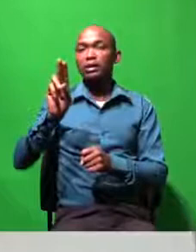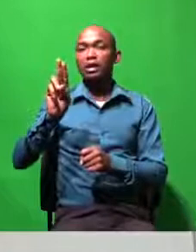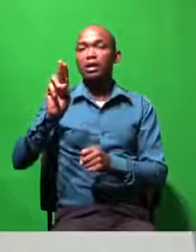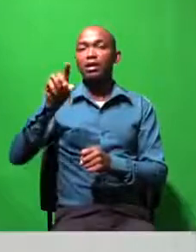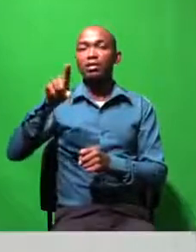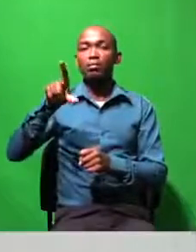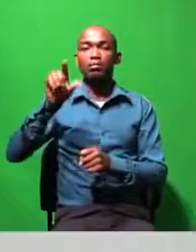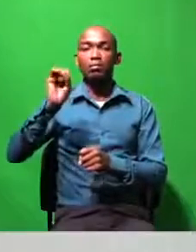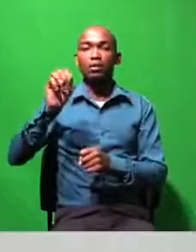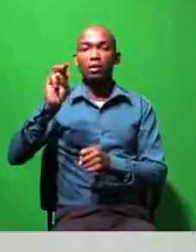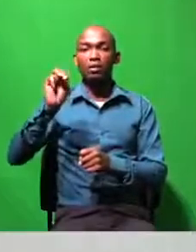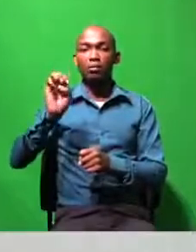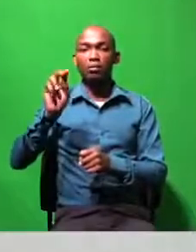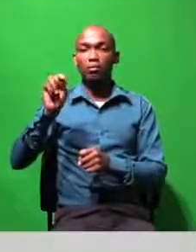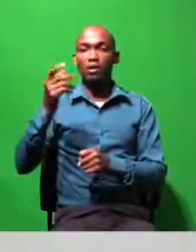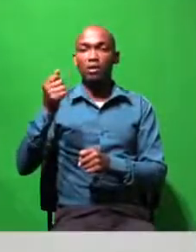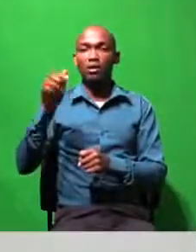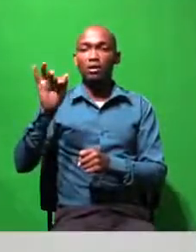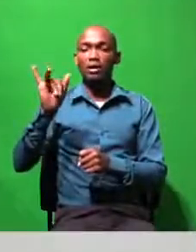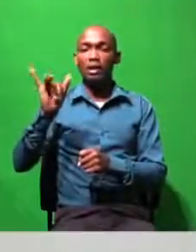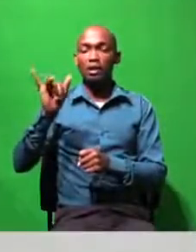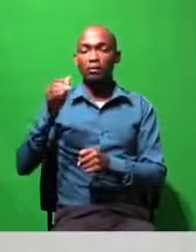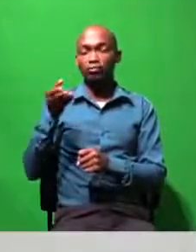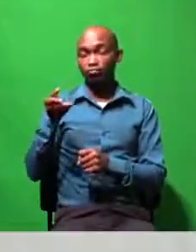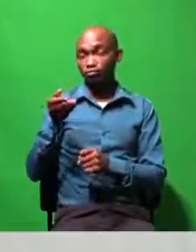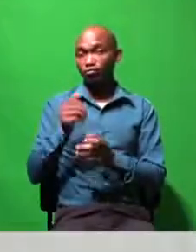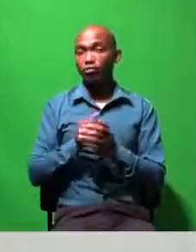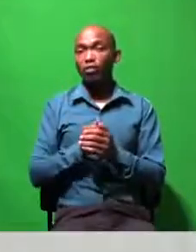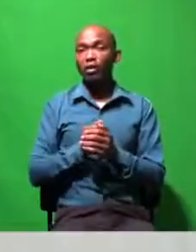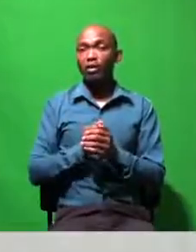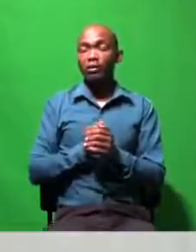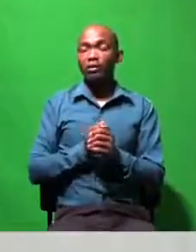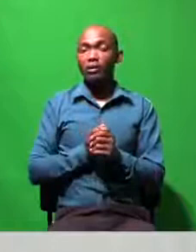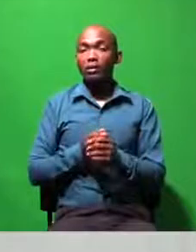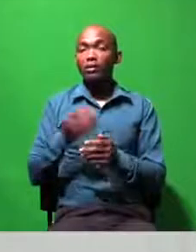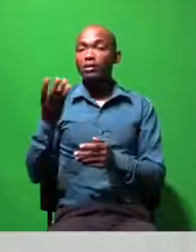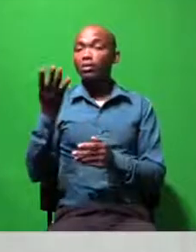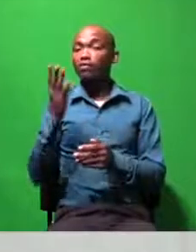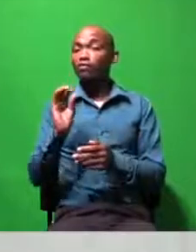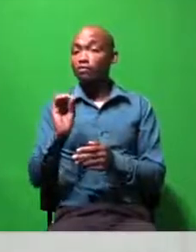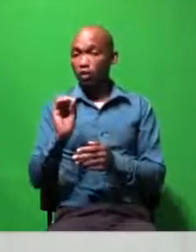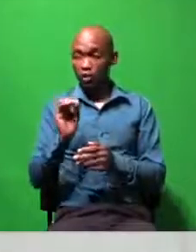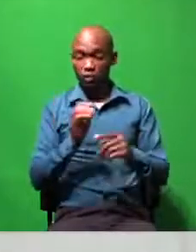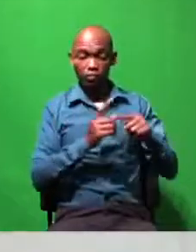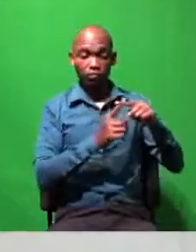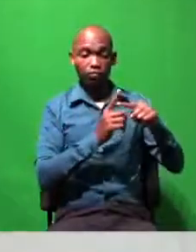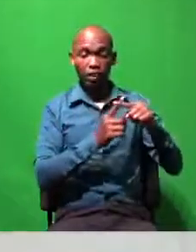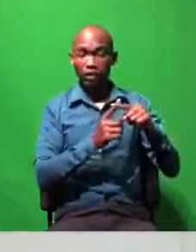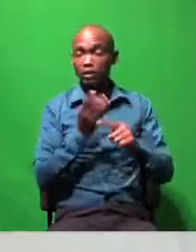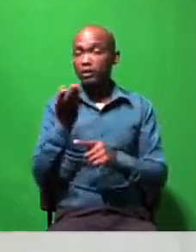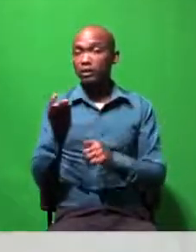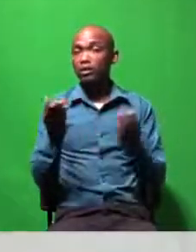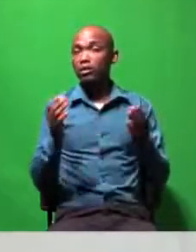60 plus 120, 140 plus 140, 40 degrees plus